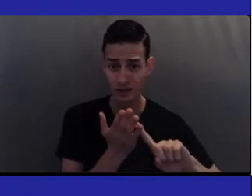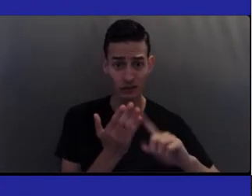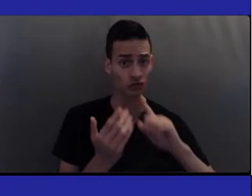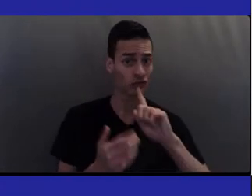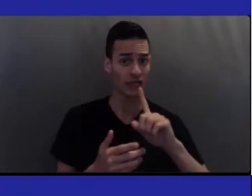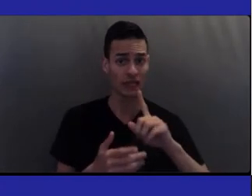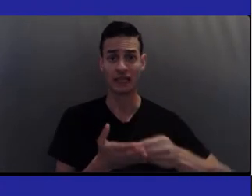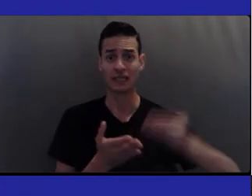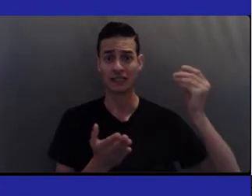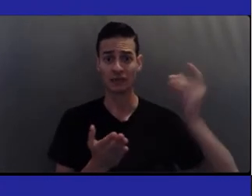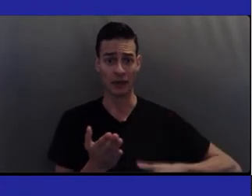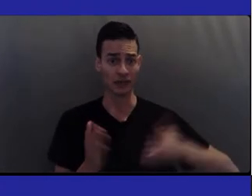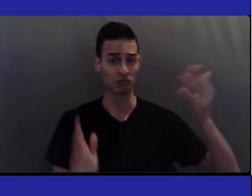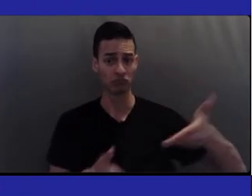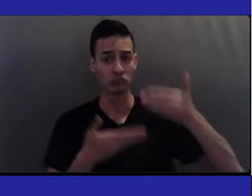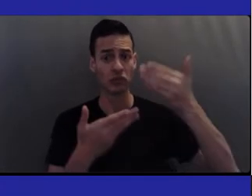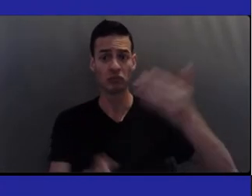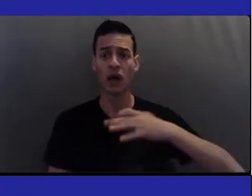just wondering